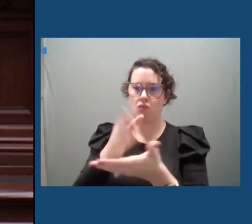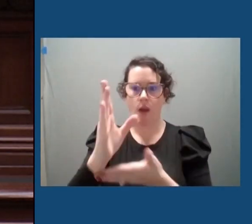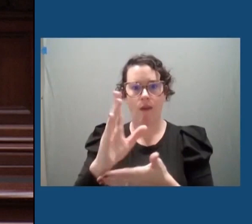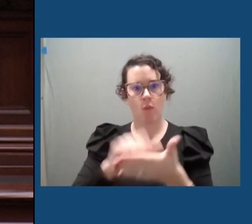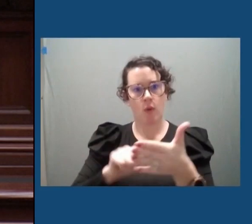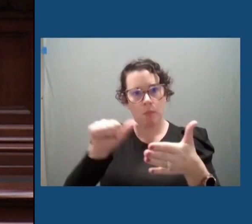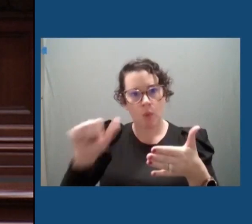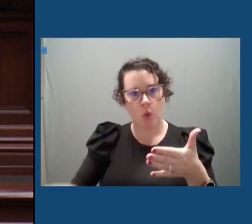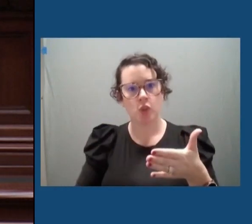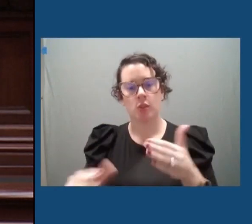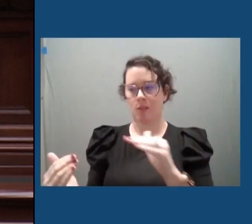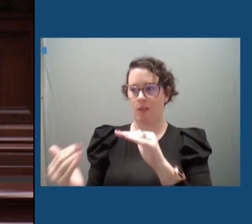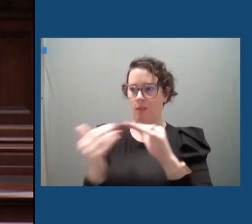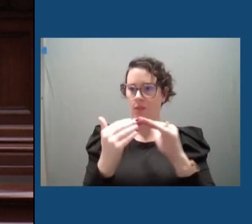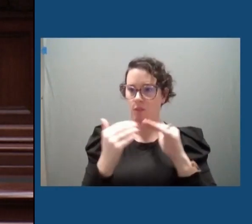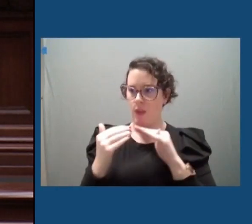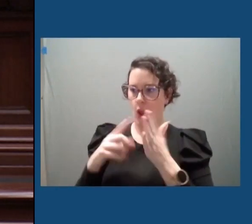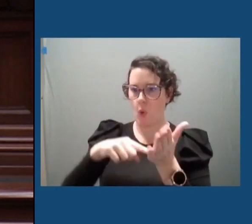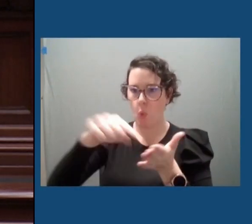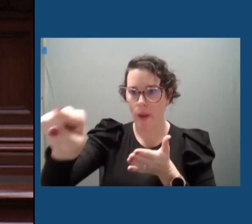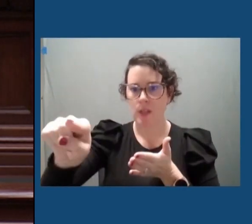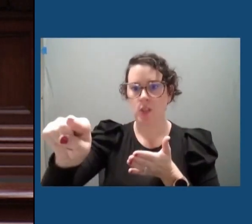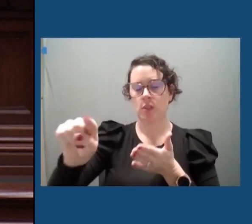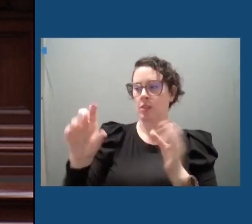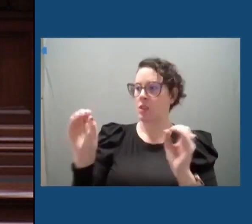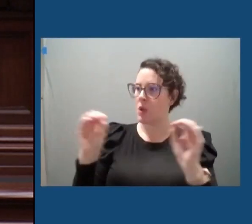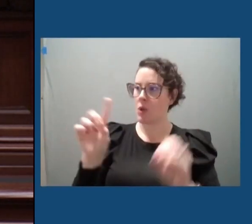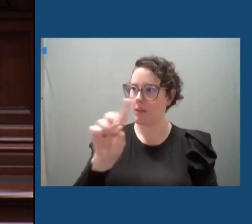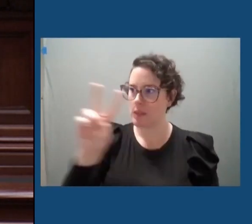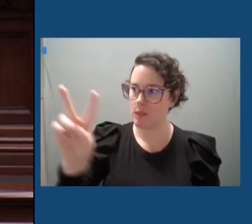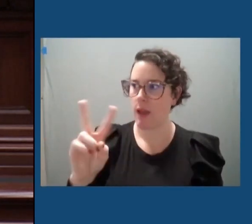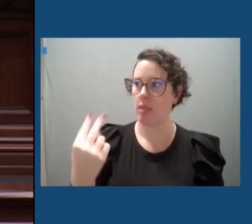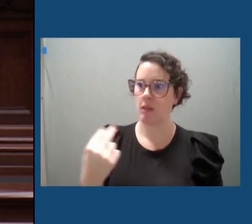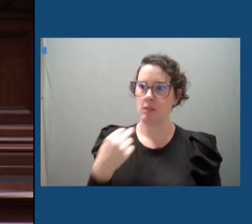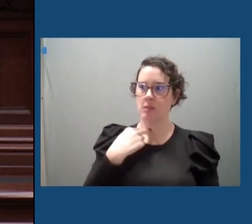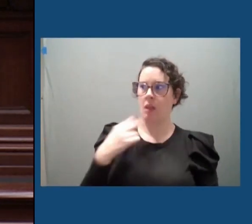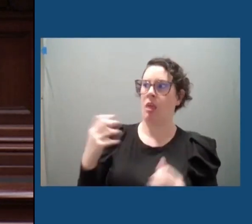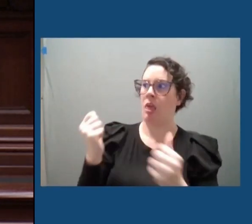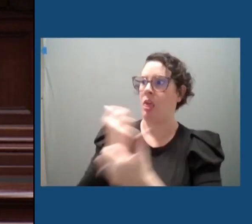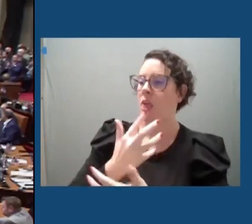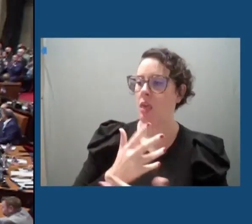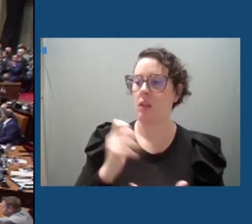wages, freedom from domestic violence, sexual assault, and harassment.